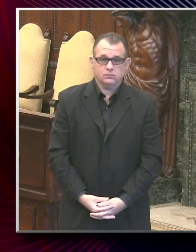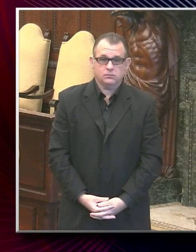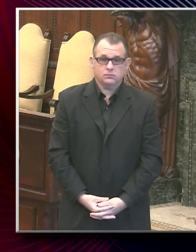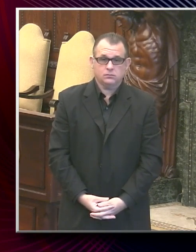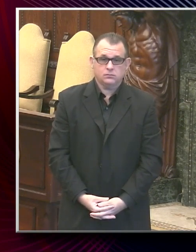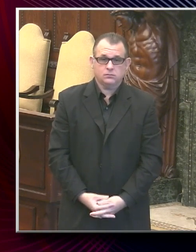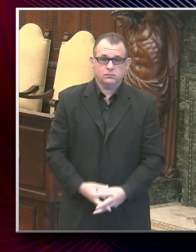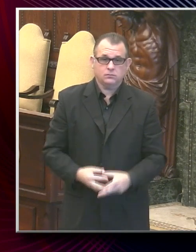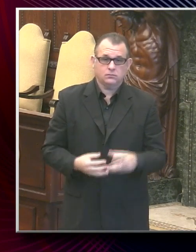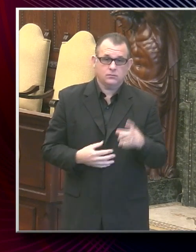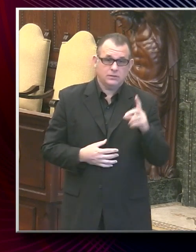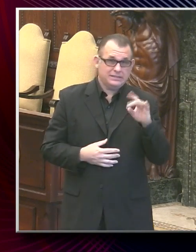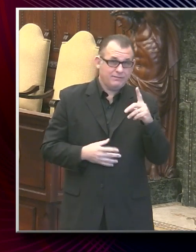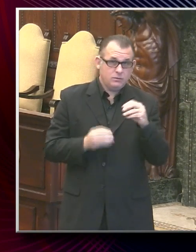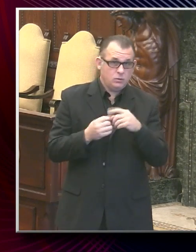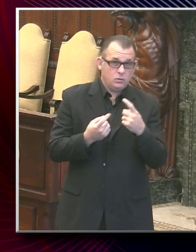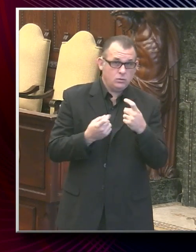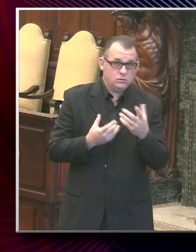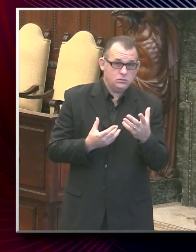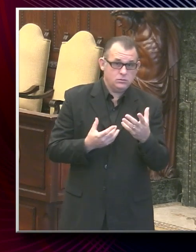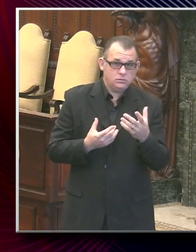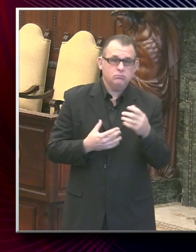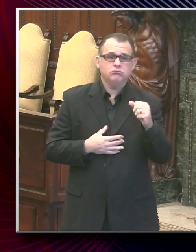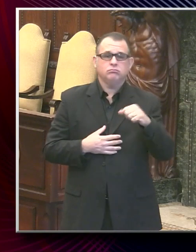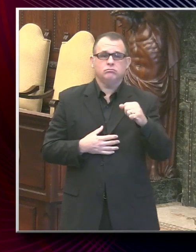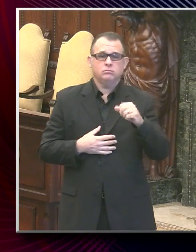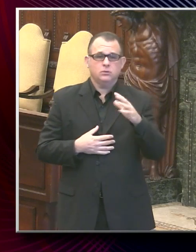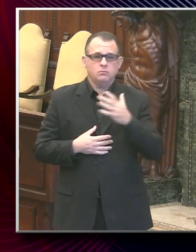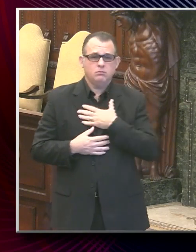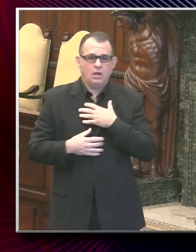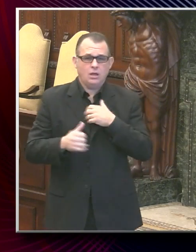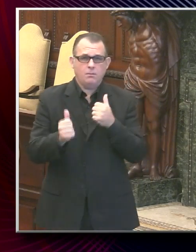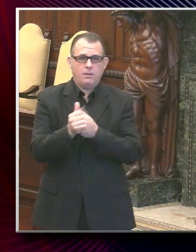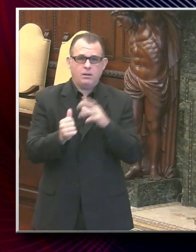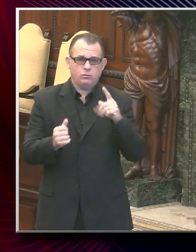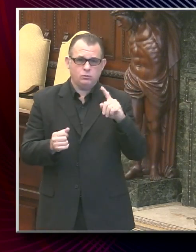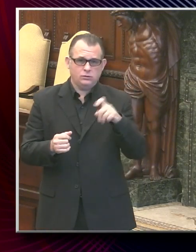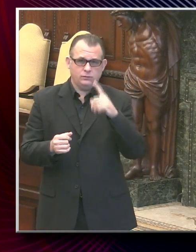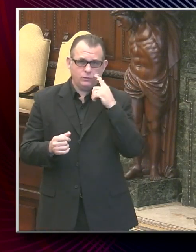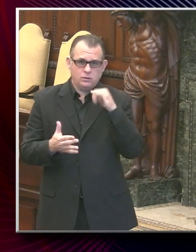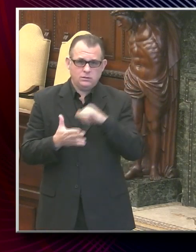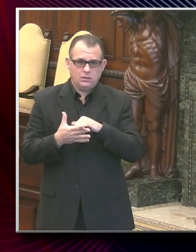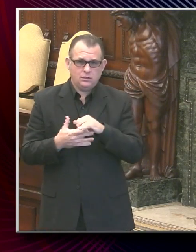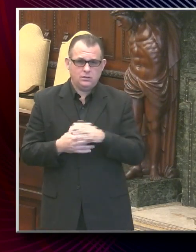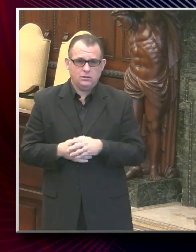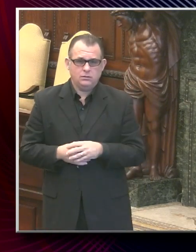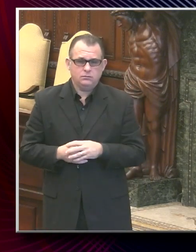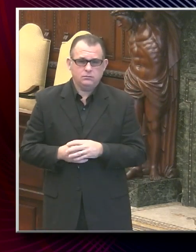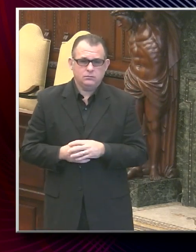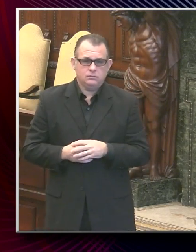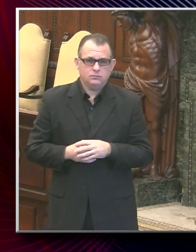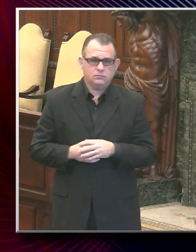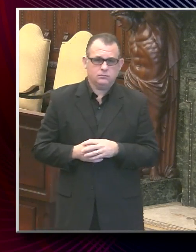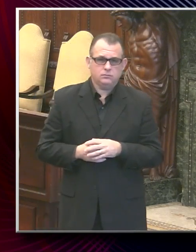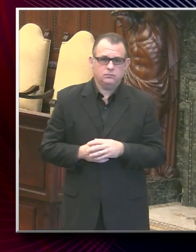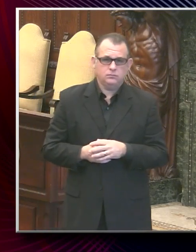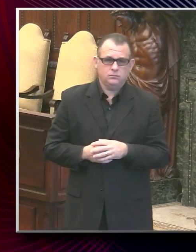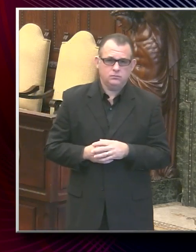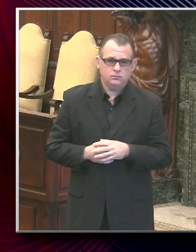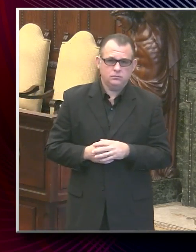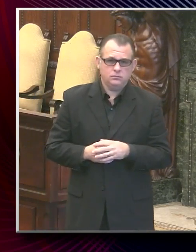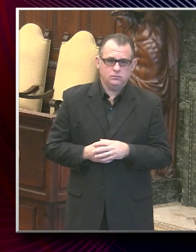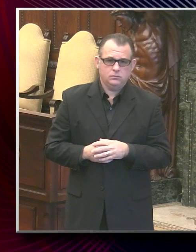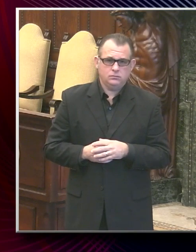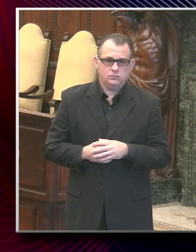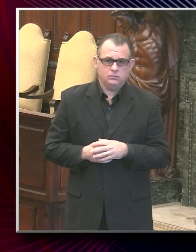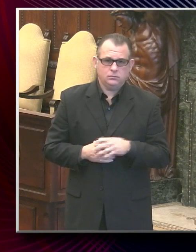David, did you have an additional question? Yes, and my follow-up question for that would be, so for the 2020 season, you don't expect any